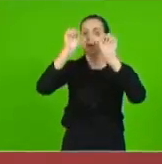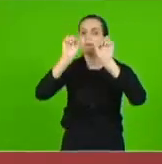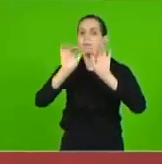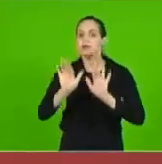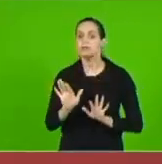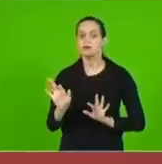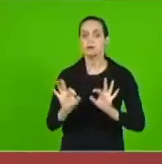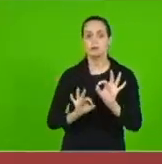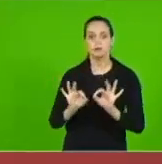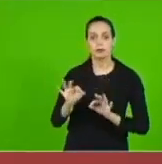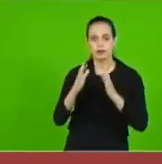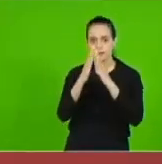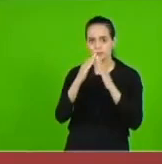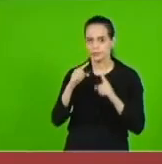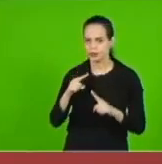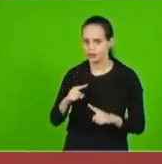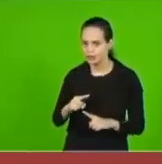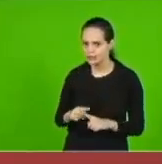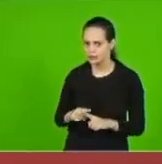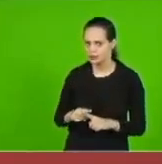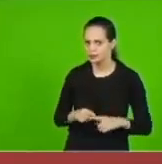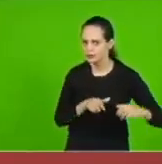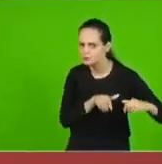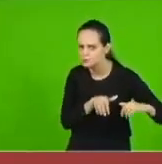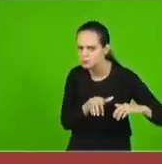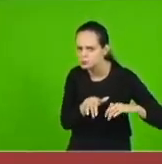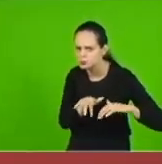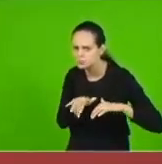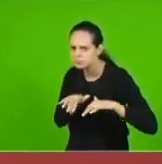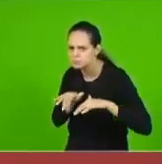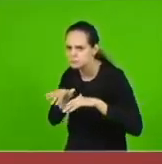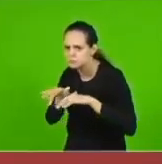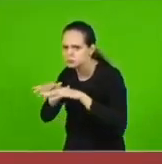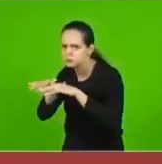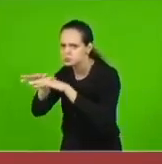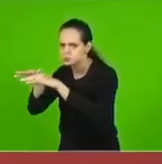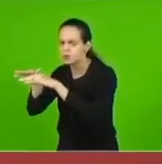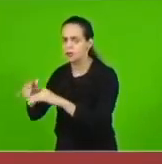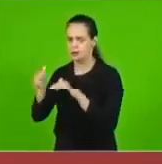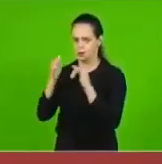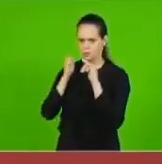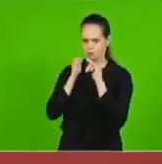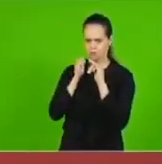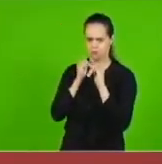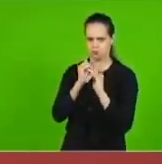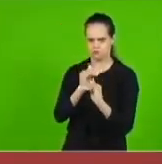blessing of the Holy Spirit preparing the church for its departure, to hear the sound of the trumpets.